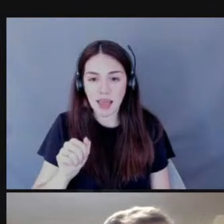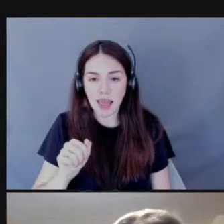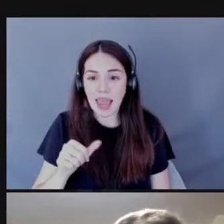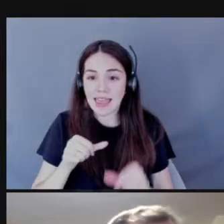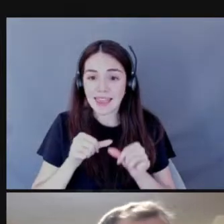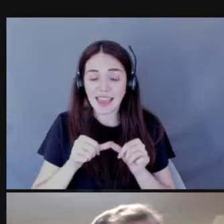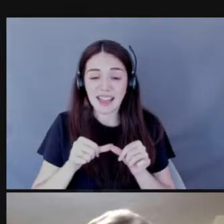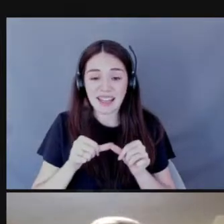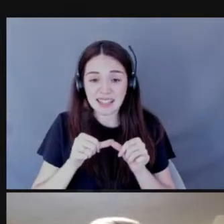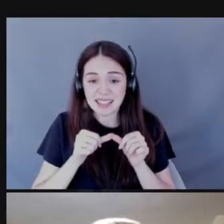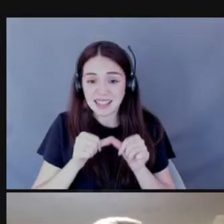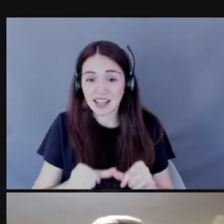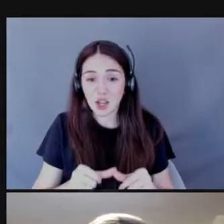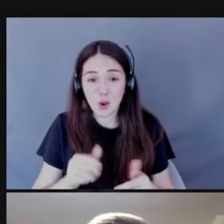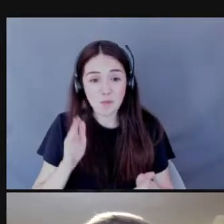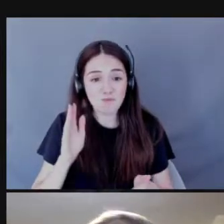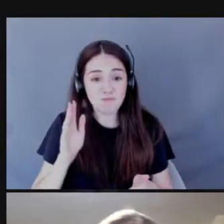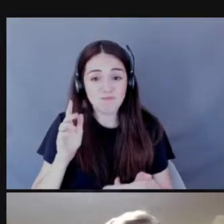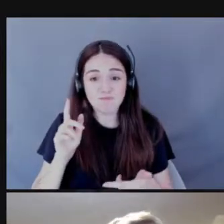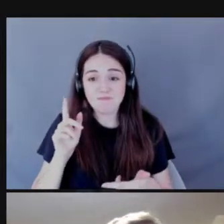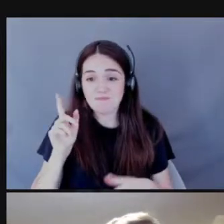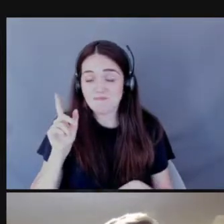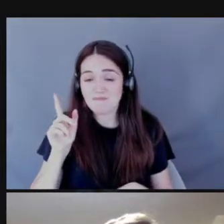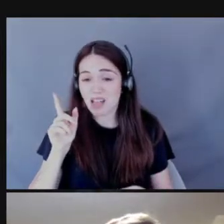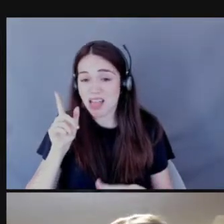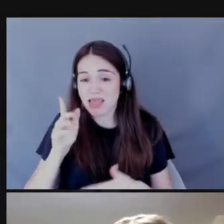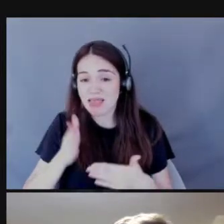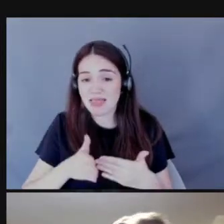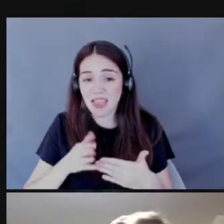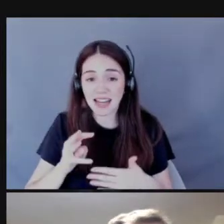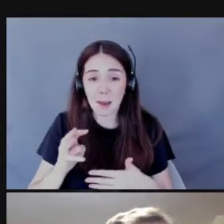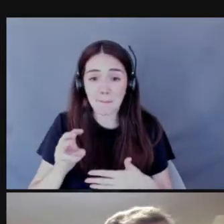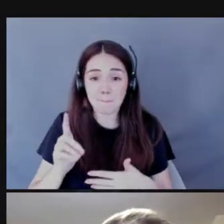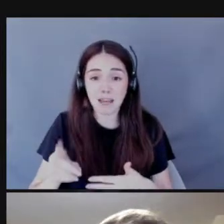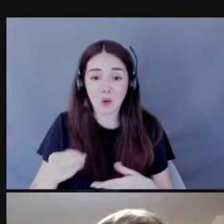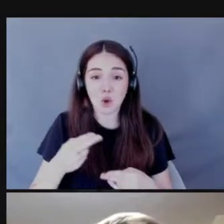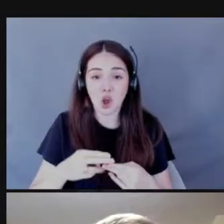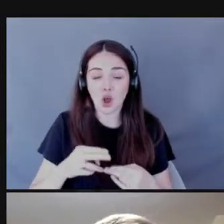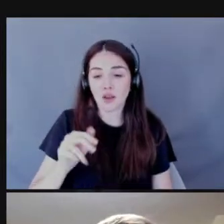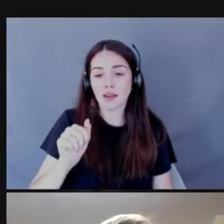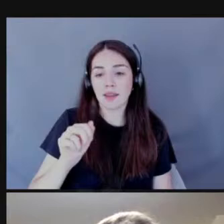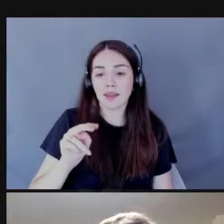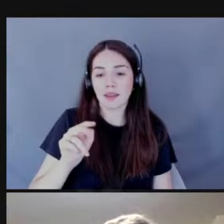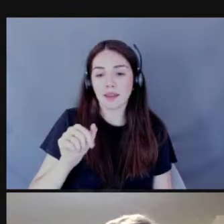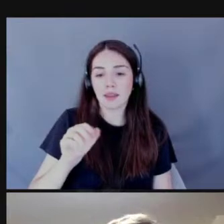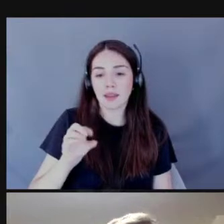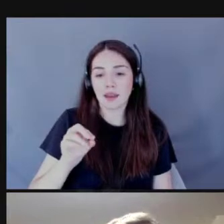its life in Maryland was something called the anaconda syndrome.